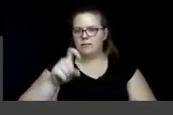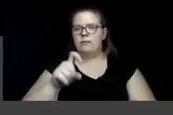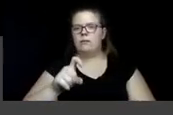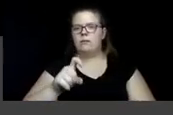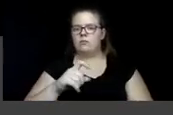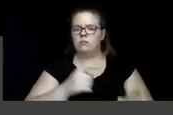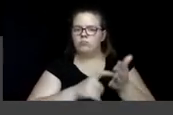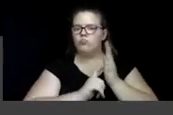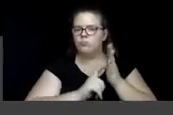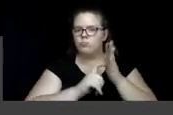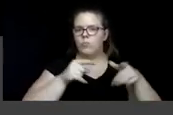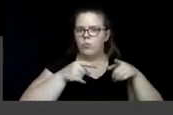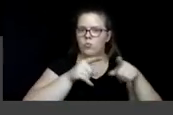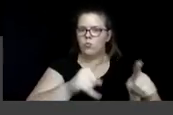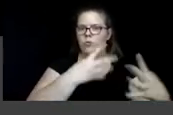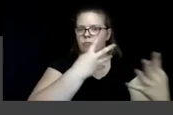are incarcerated.